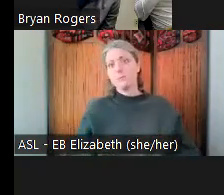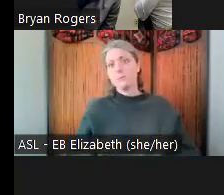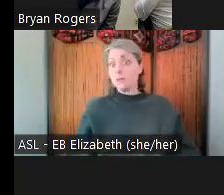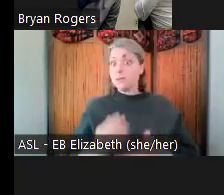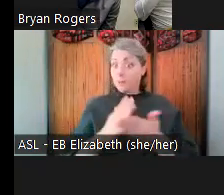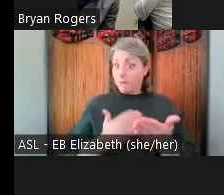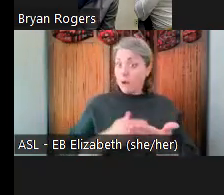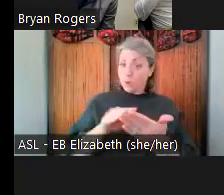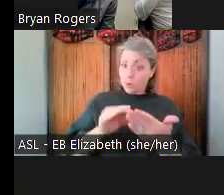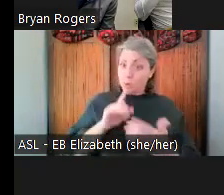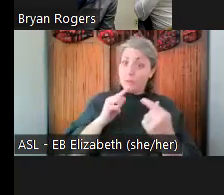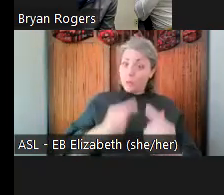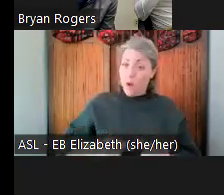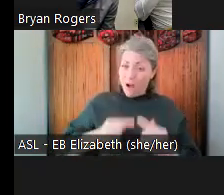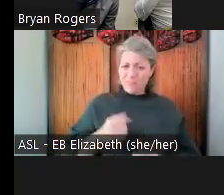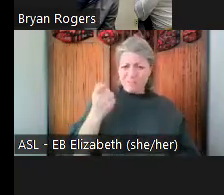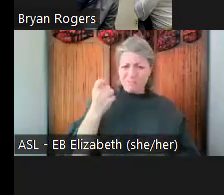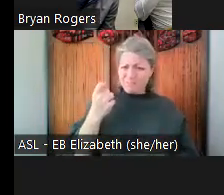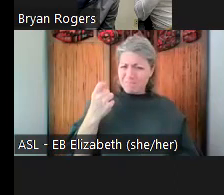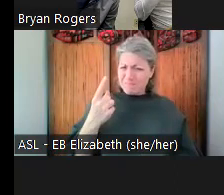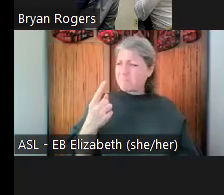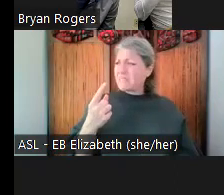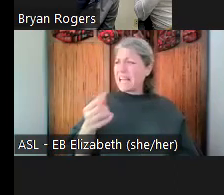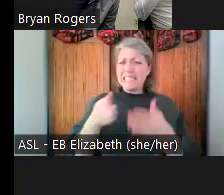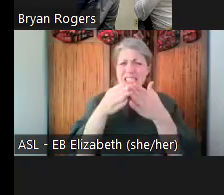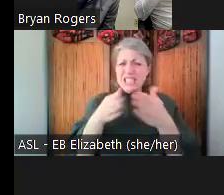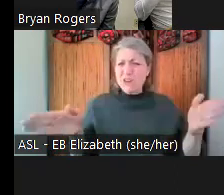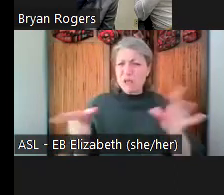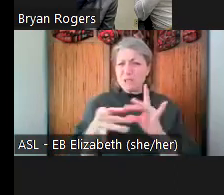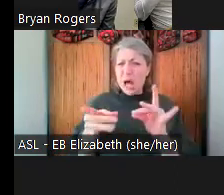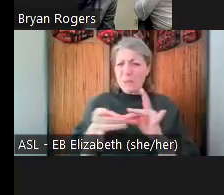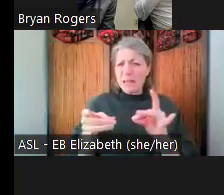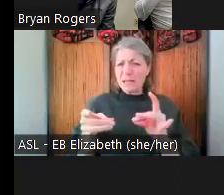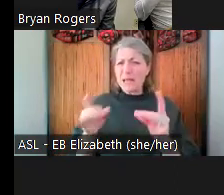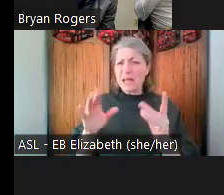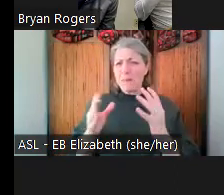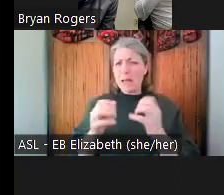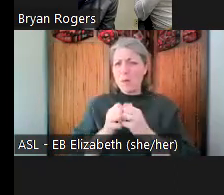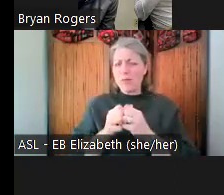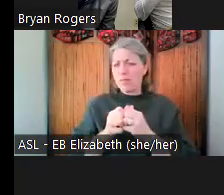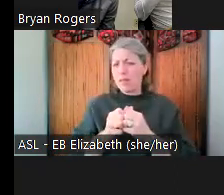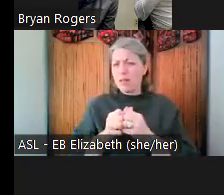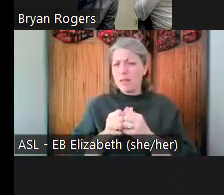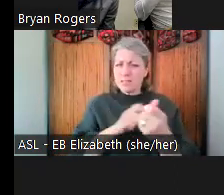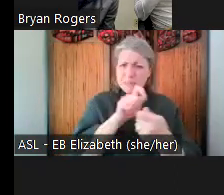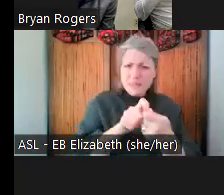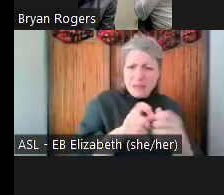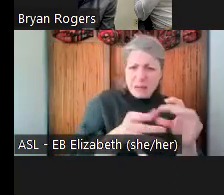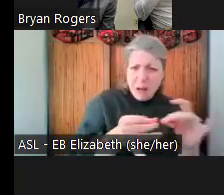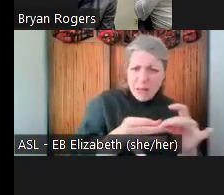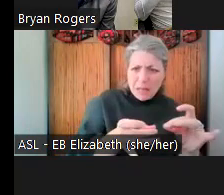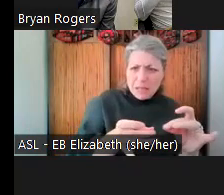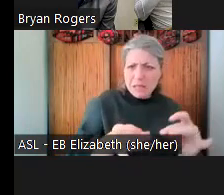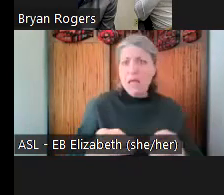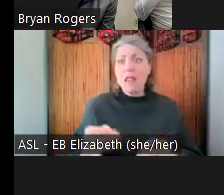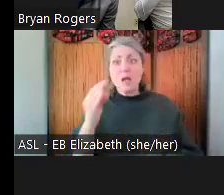students to grasp like the idea of like generalities of bending the rules. They know you're not supposed to go over